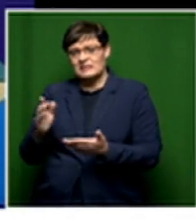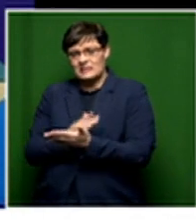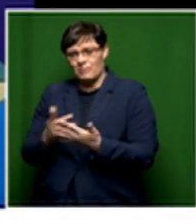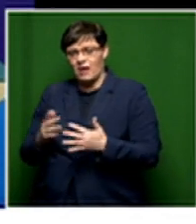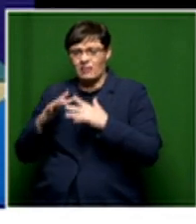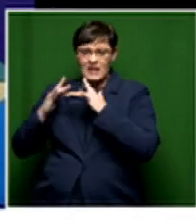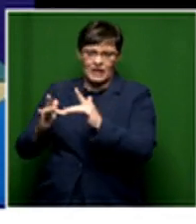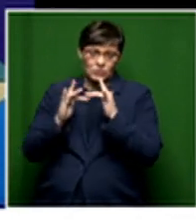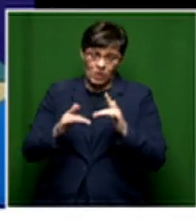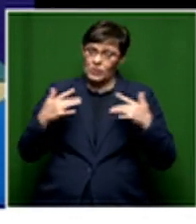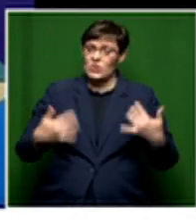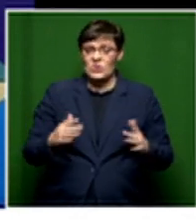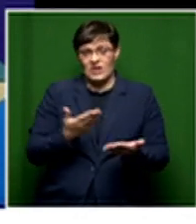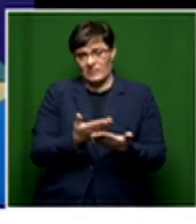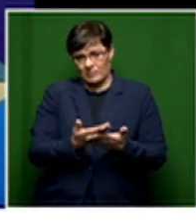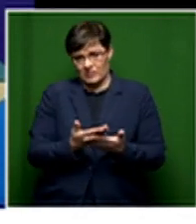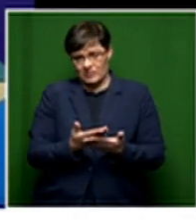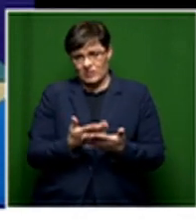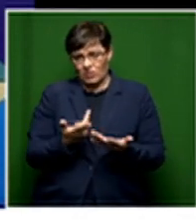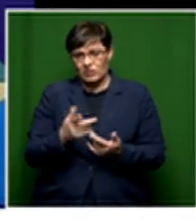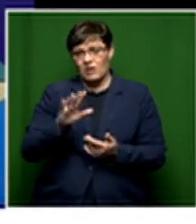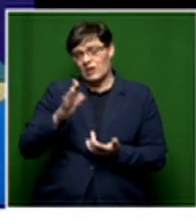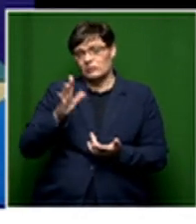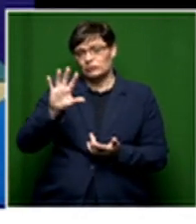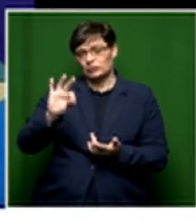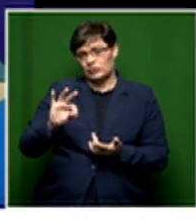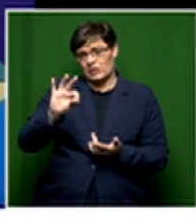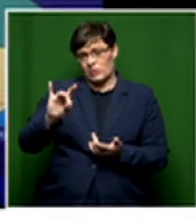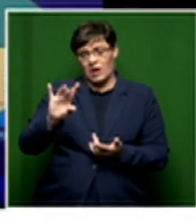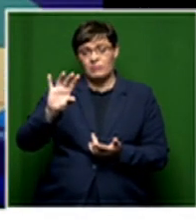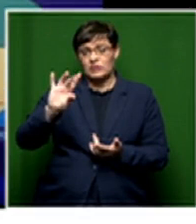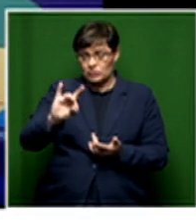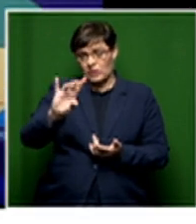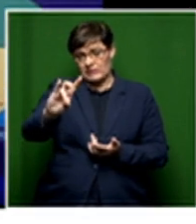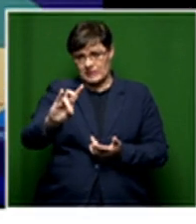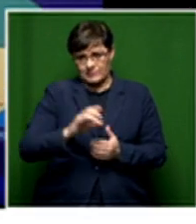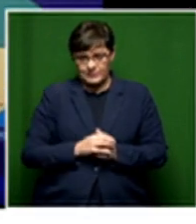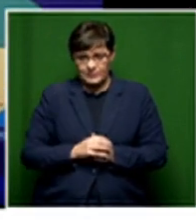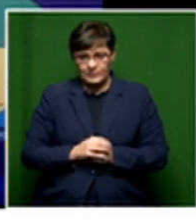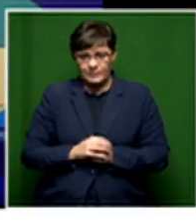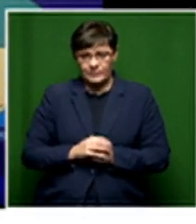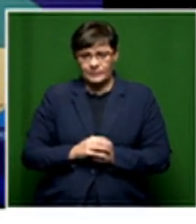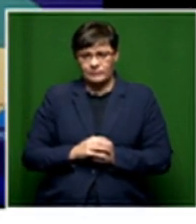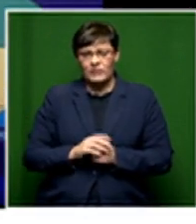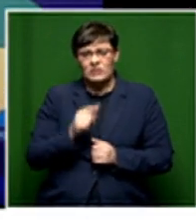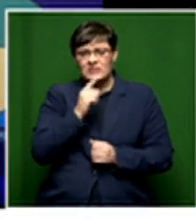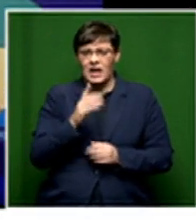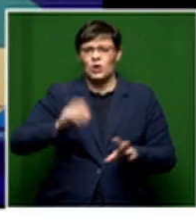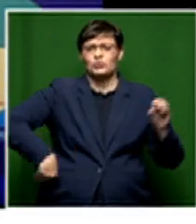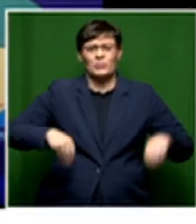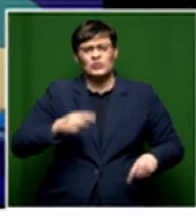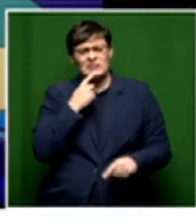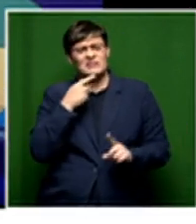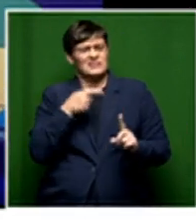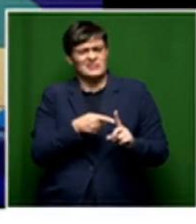great networking that will be available on Tuesday and Wednesday. And just picking up on that point, you were speaking of corruption,